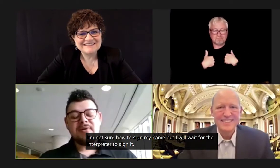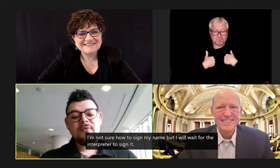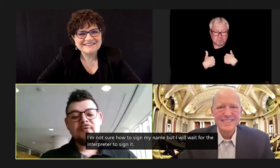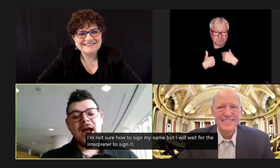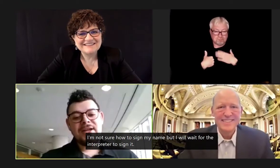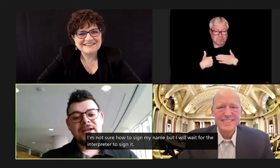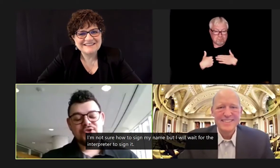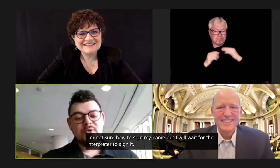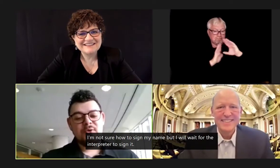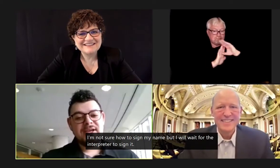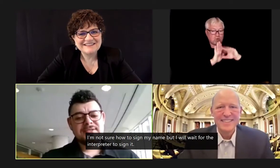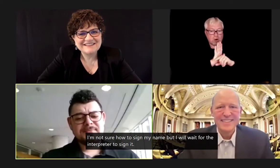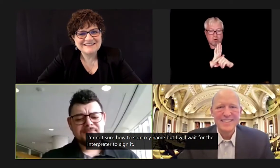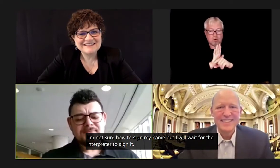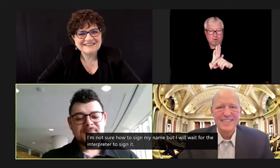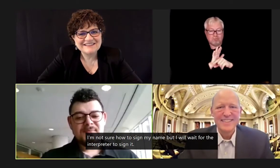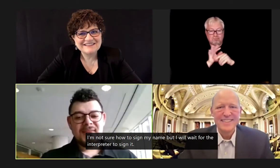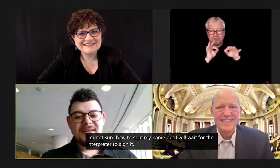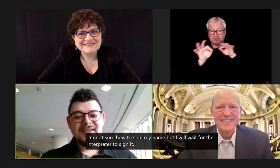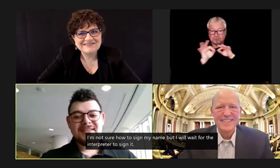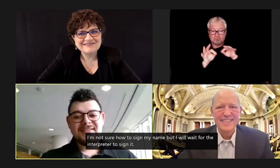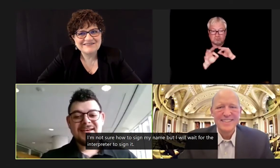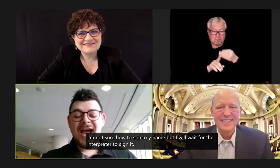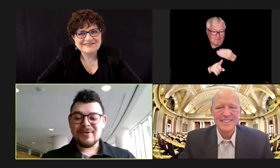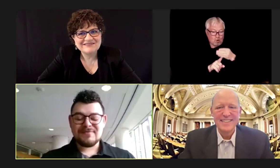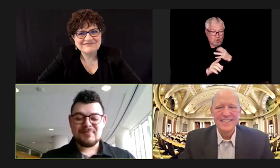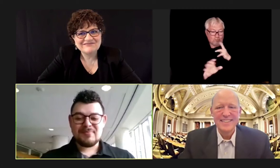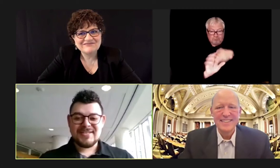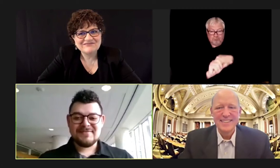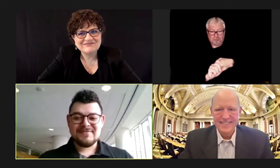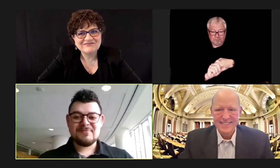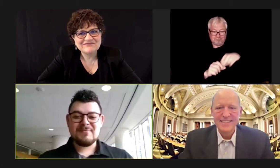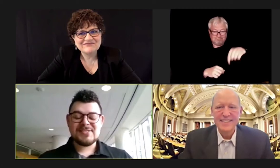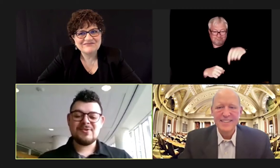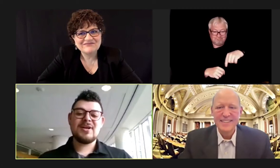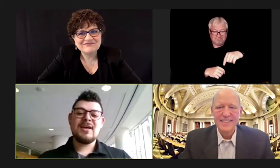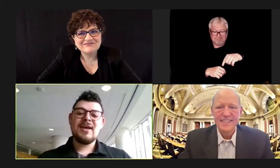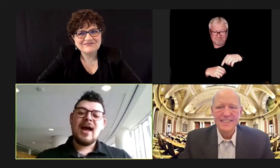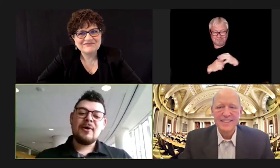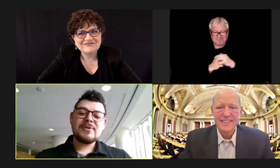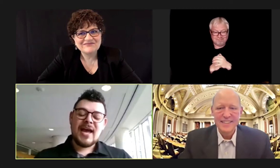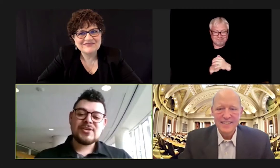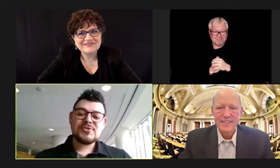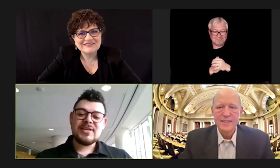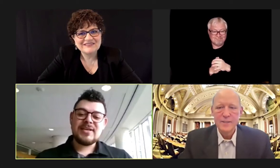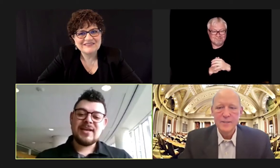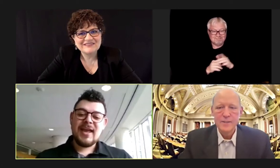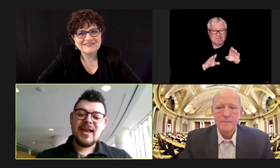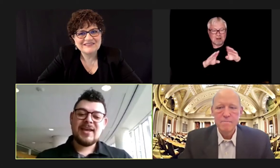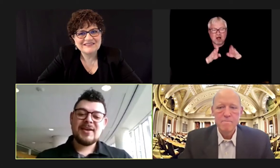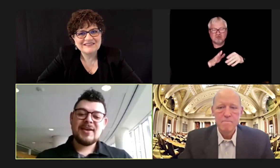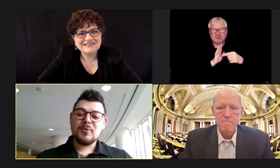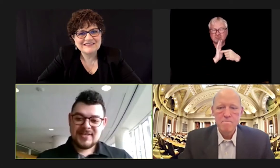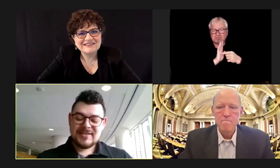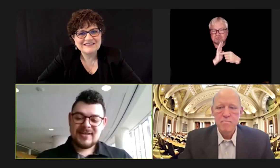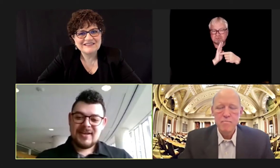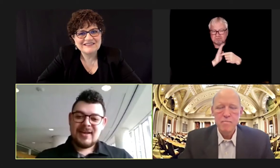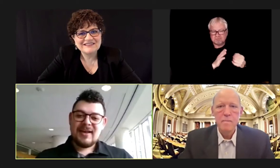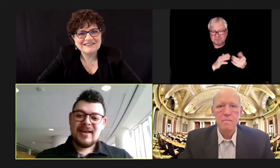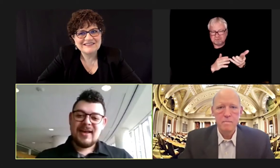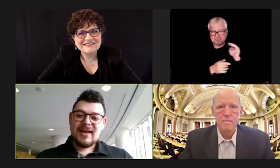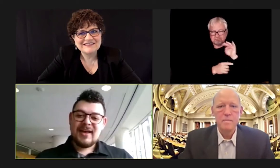is before I joined the House of Representatives here in Minnesota, I was actually a